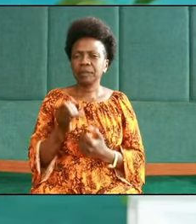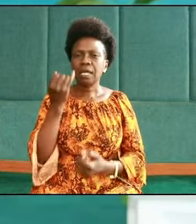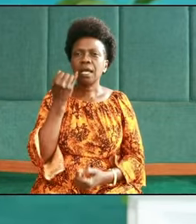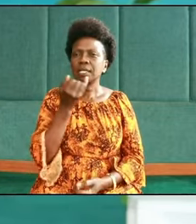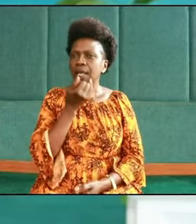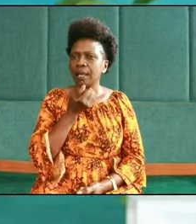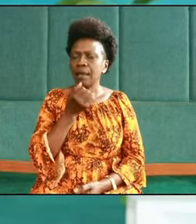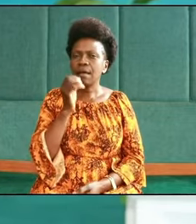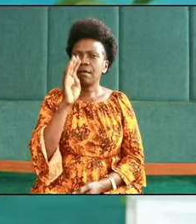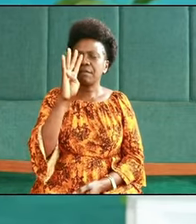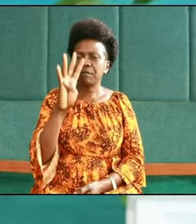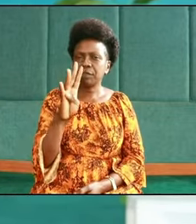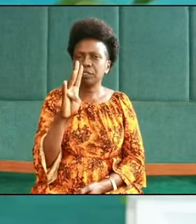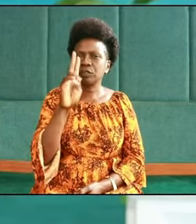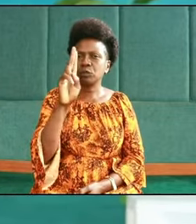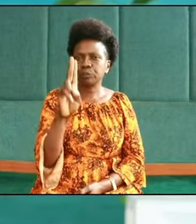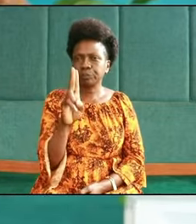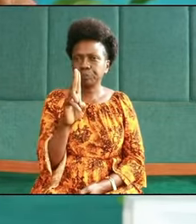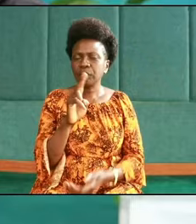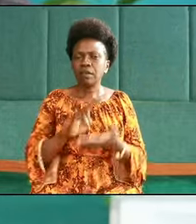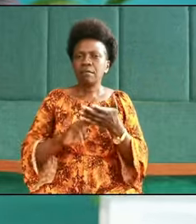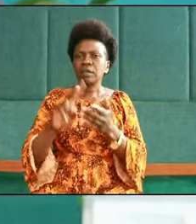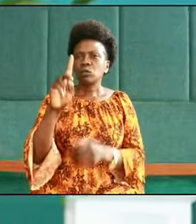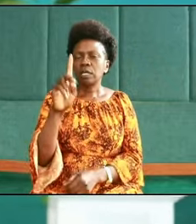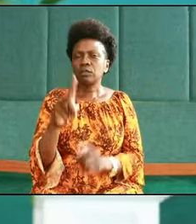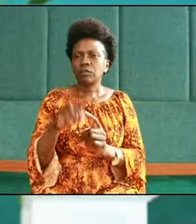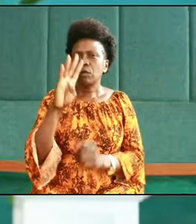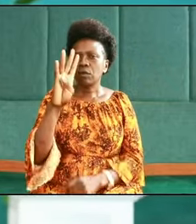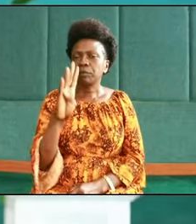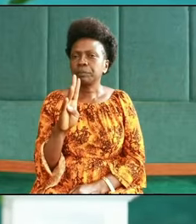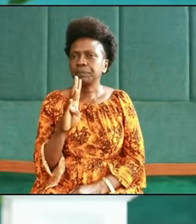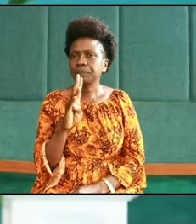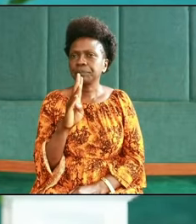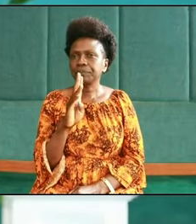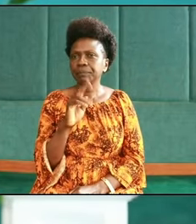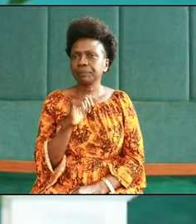Isaiah 42, verses 1 to